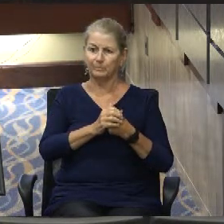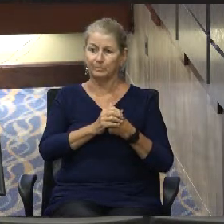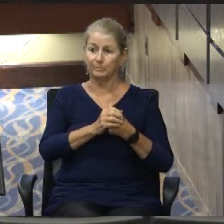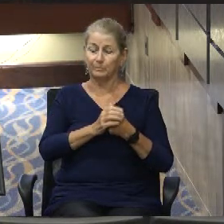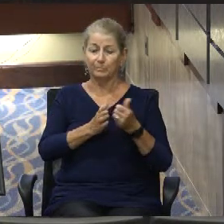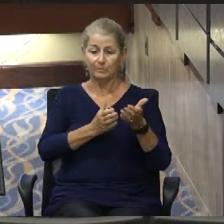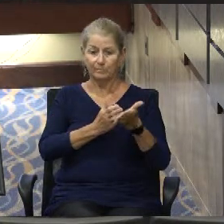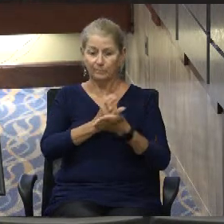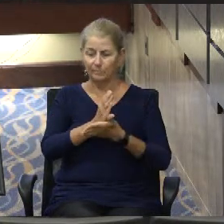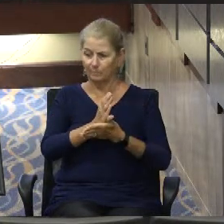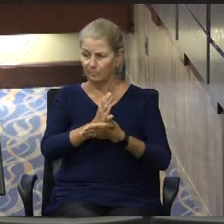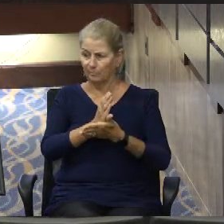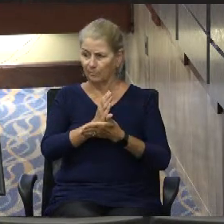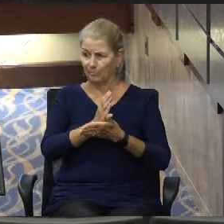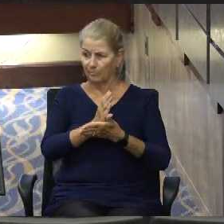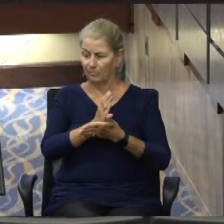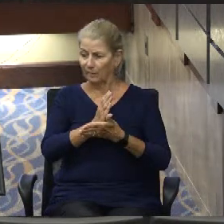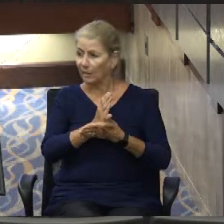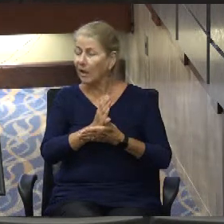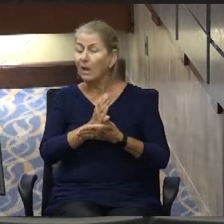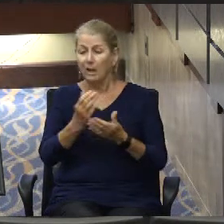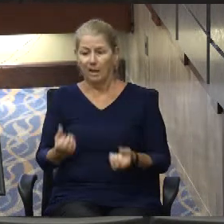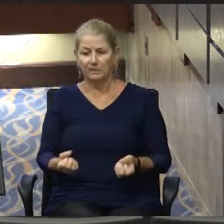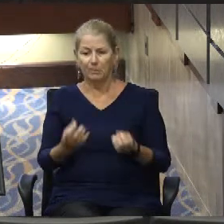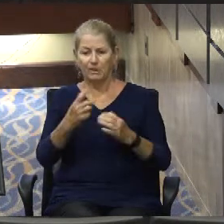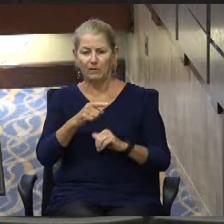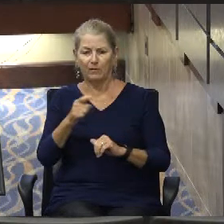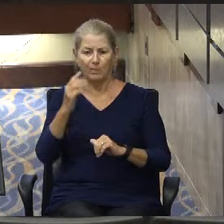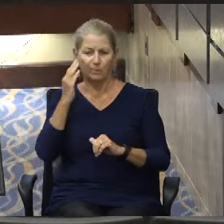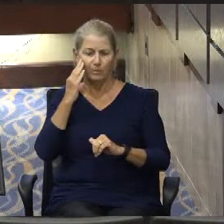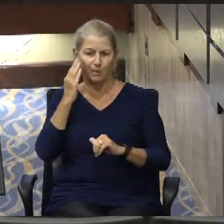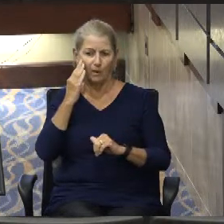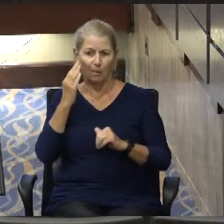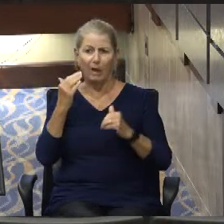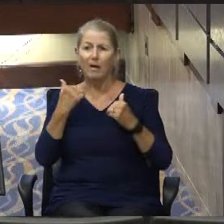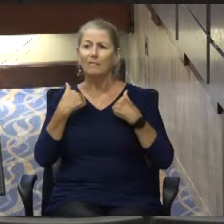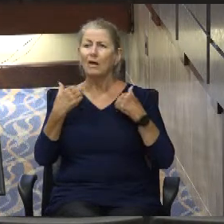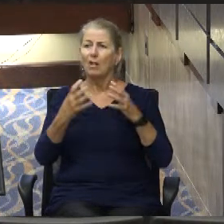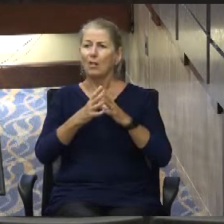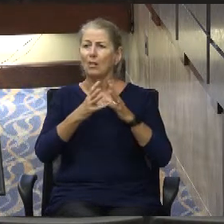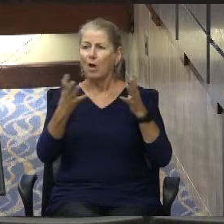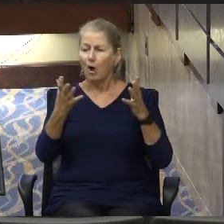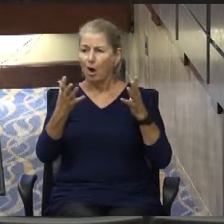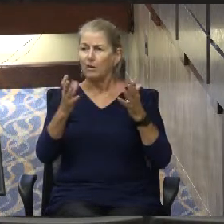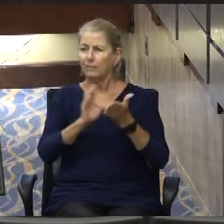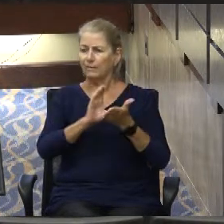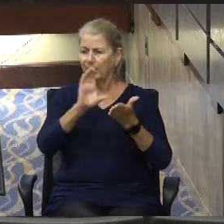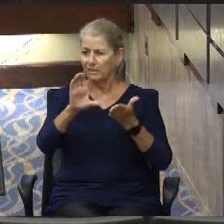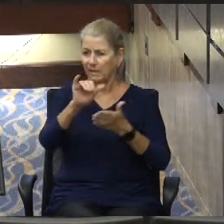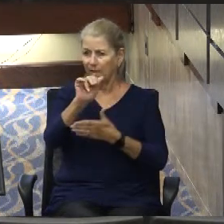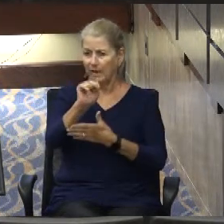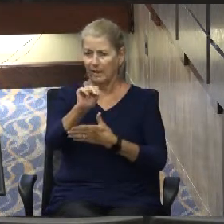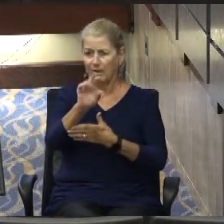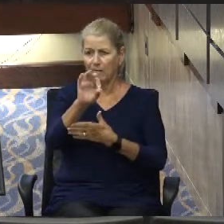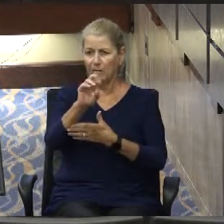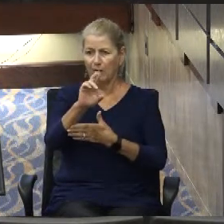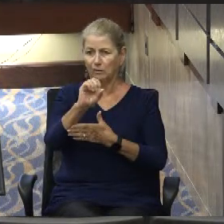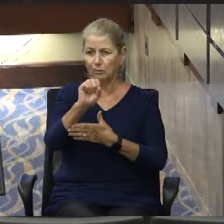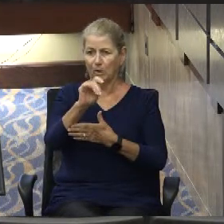All right, Mayor and Council, as many of you are aware, we have been significantly investing in our infrastructure in Waco with record of the